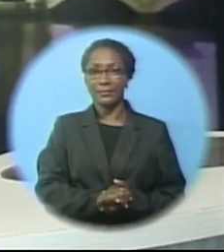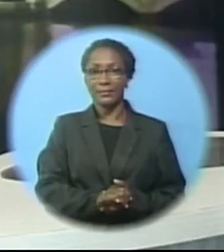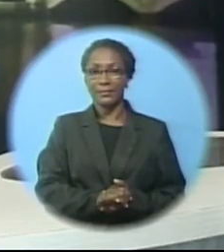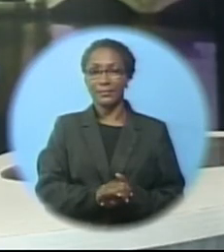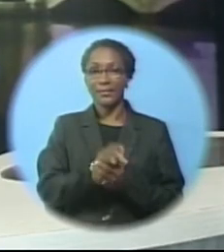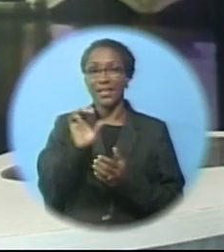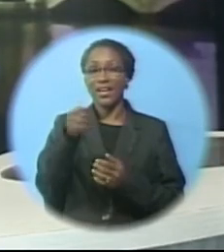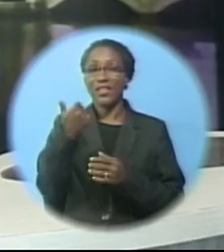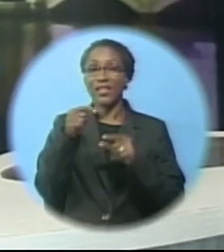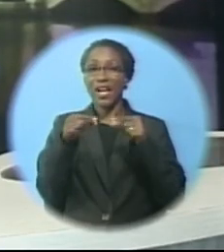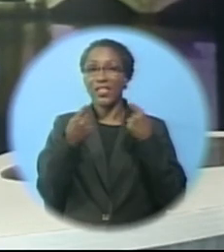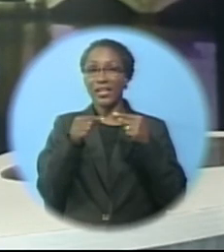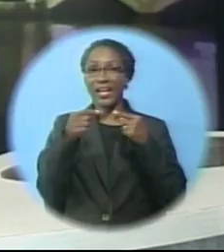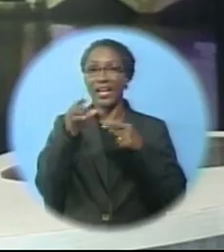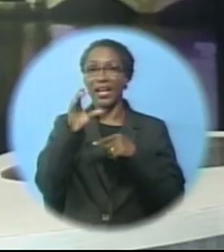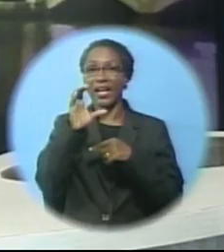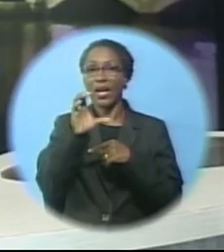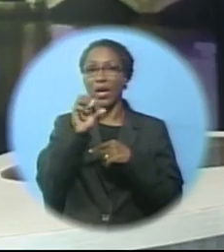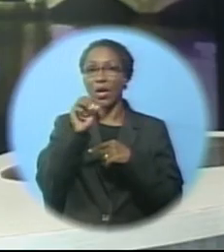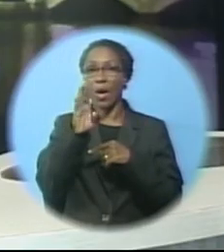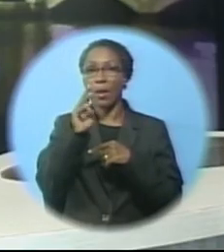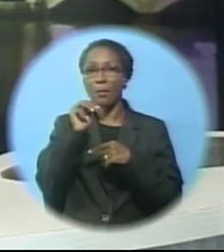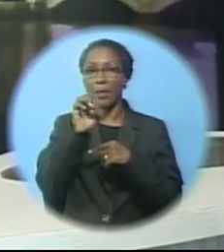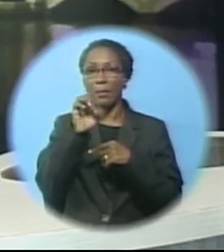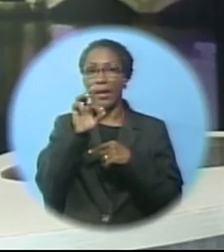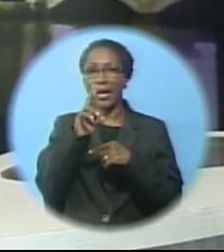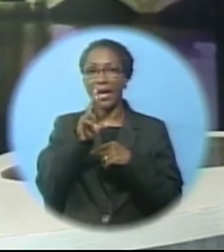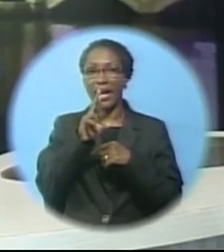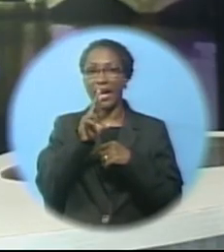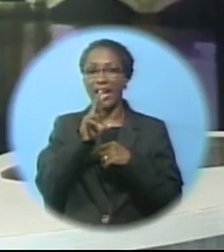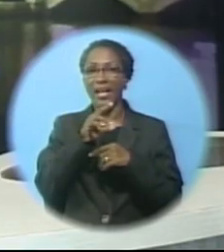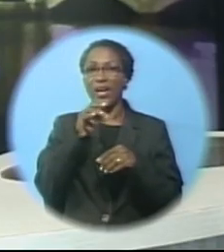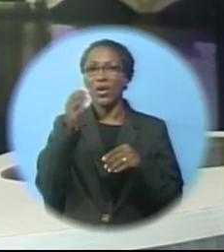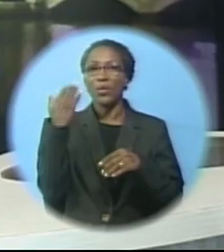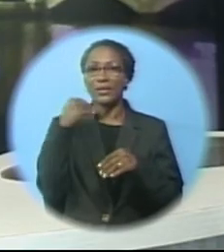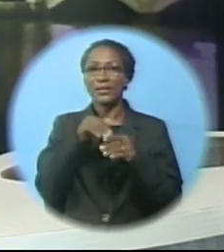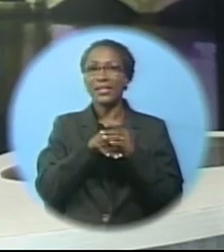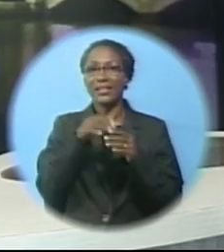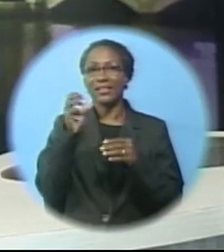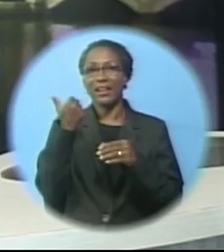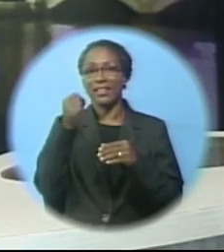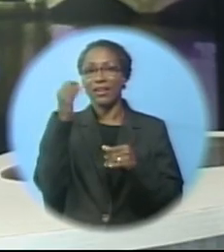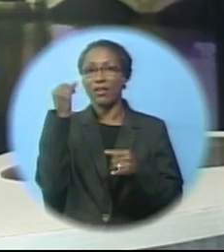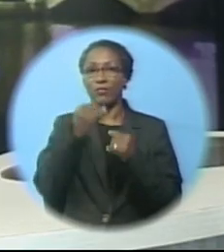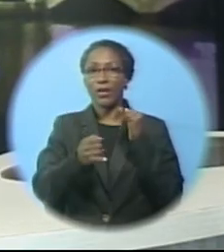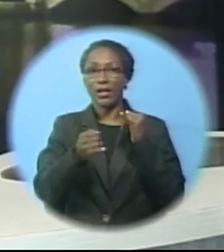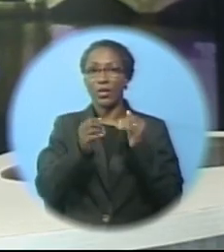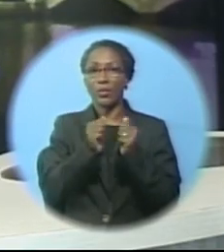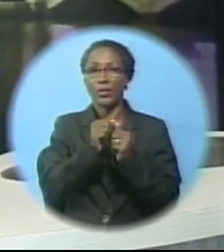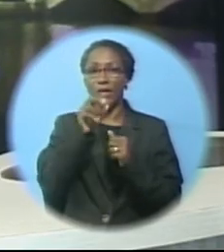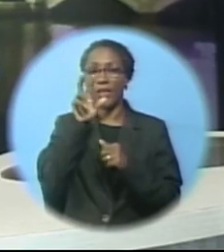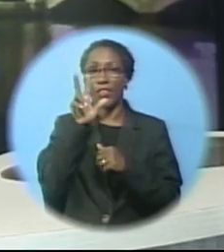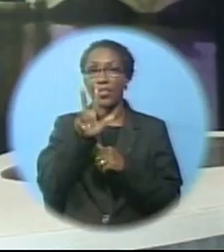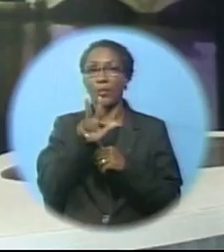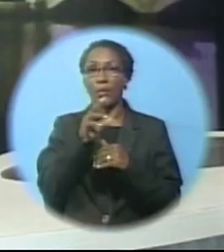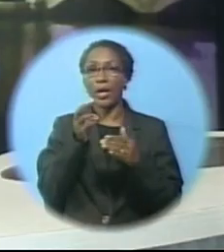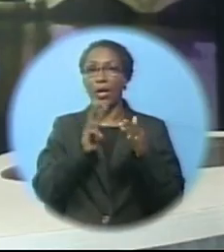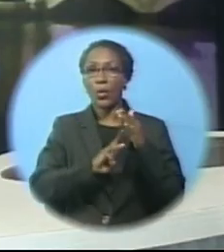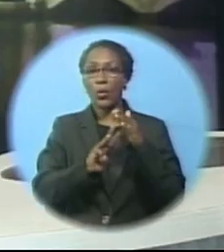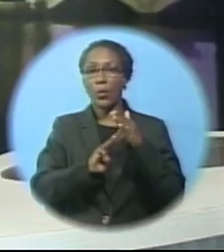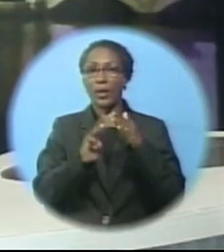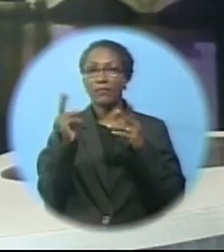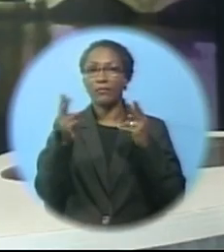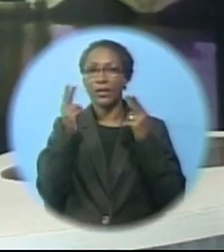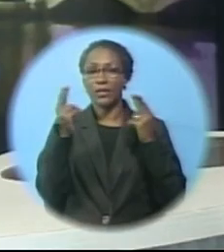Well, in the other semi-final, Combermere reached yet another final with a 3-wicket victory over Harrison College. Batting first, HC